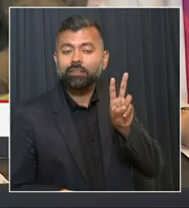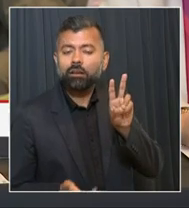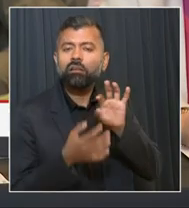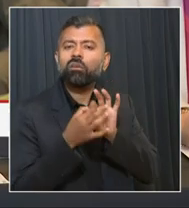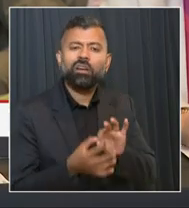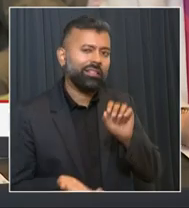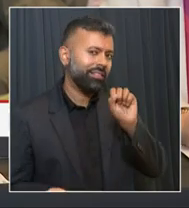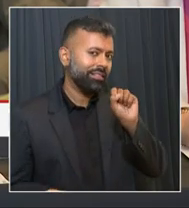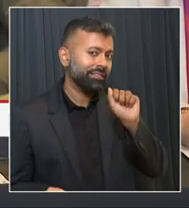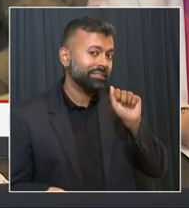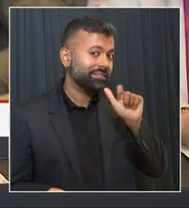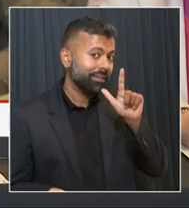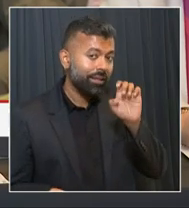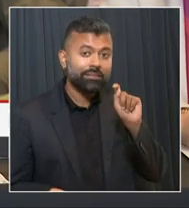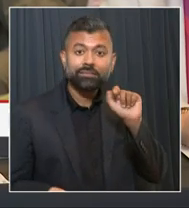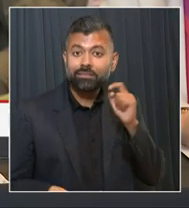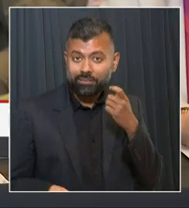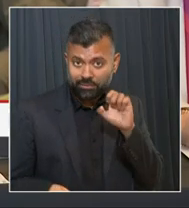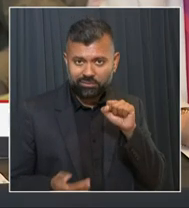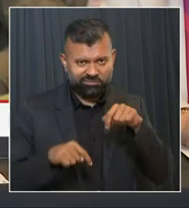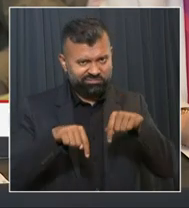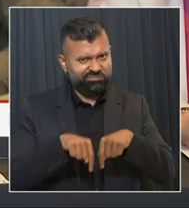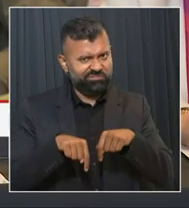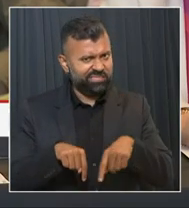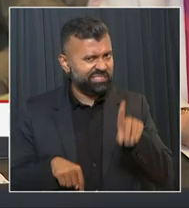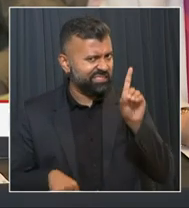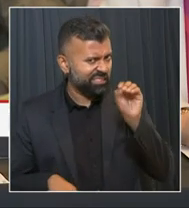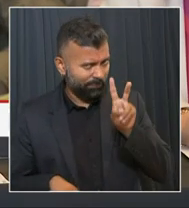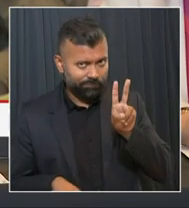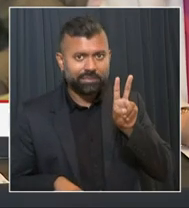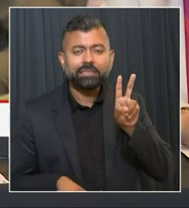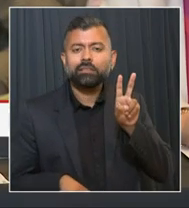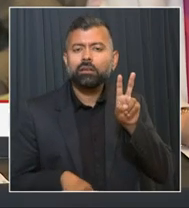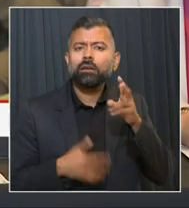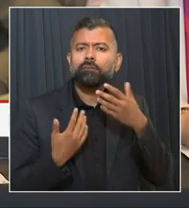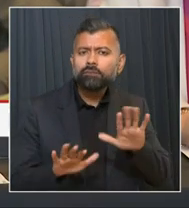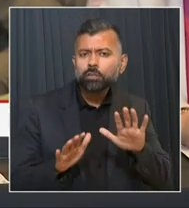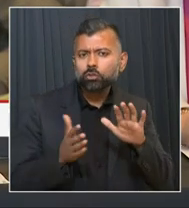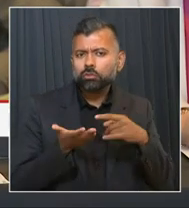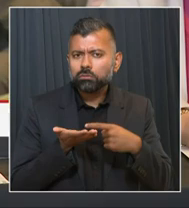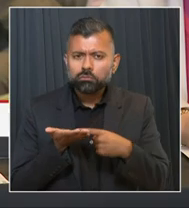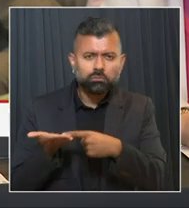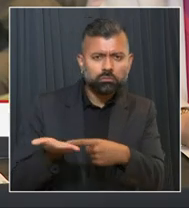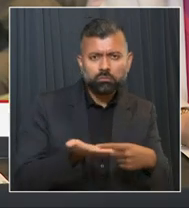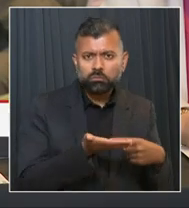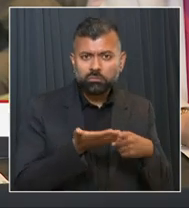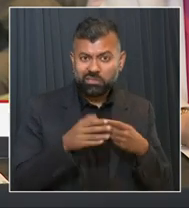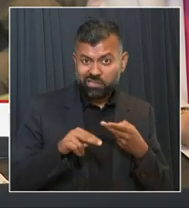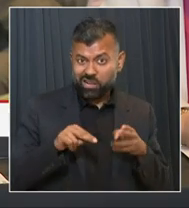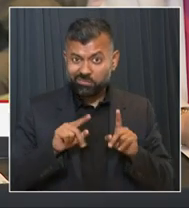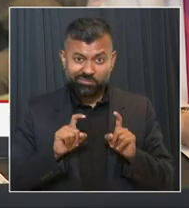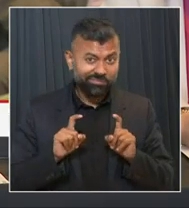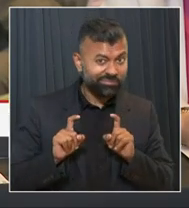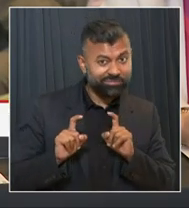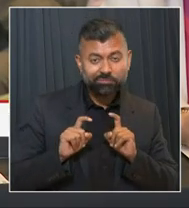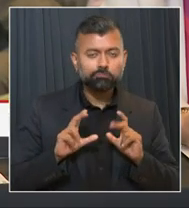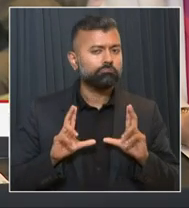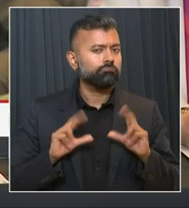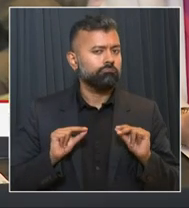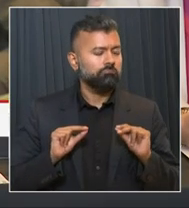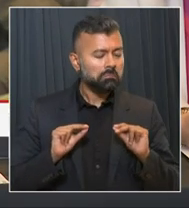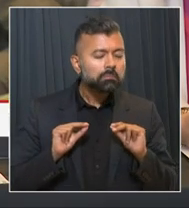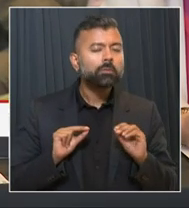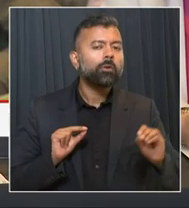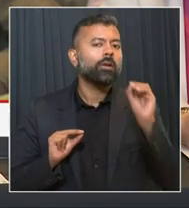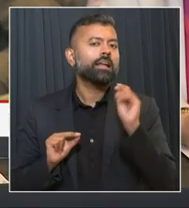around sales tax is progressing, but it hasn't gotten there yet. So we will delay any increase in our sales